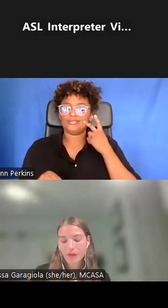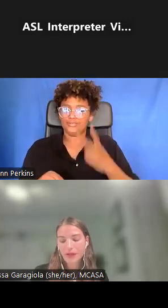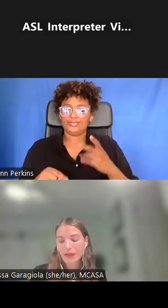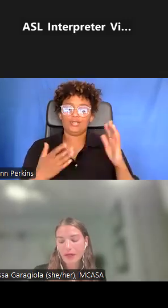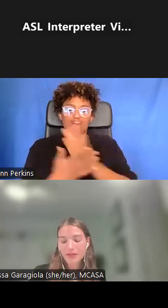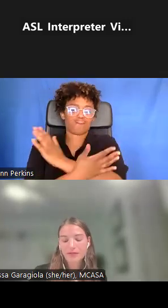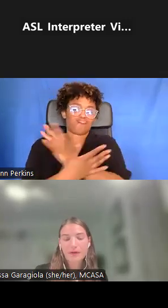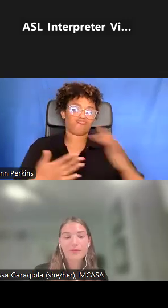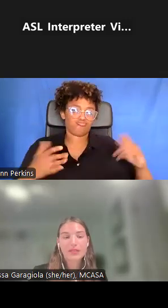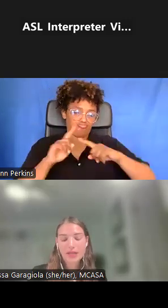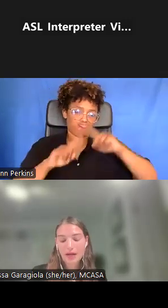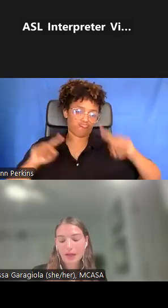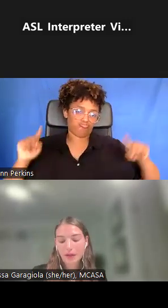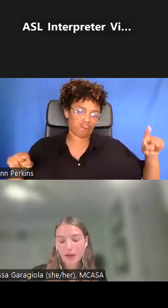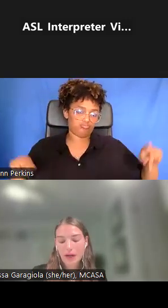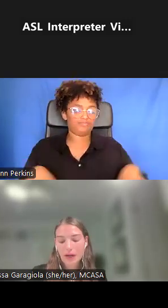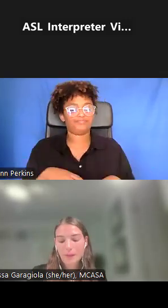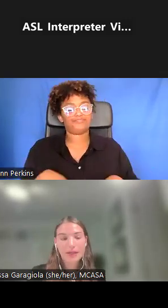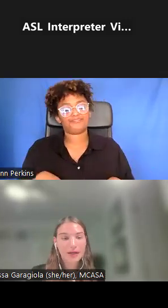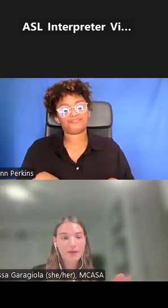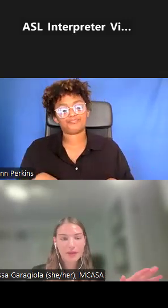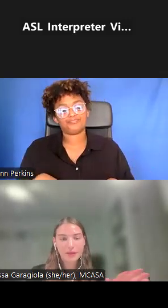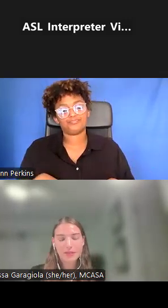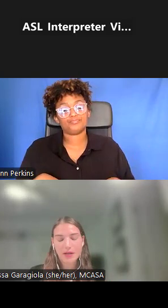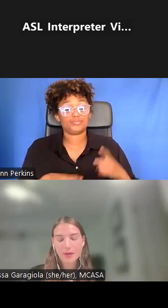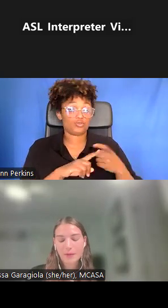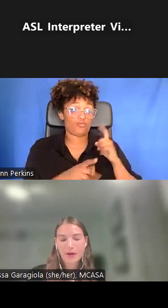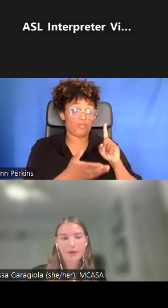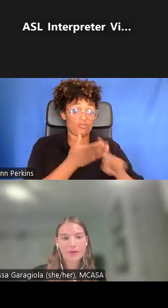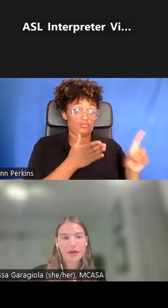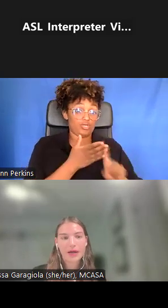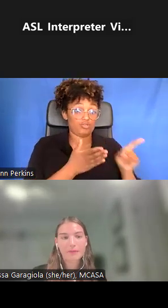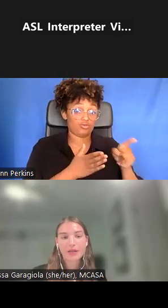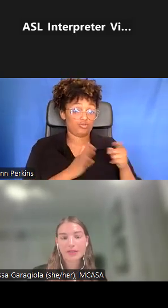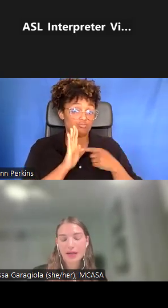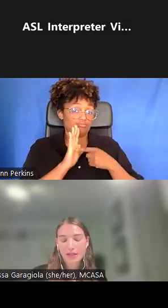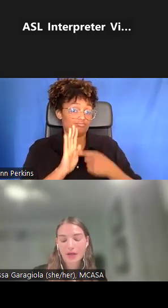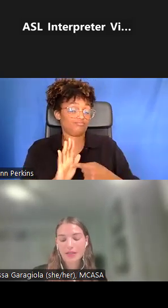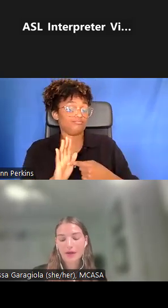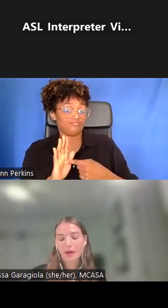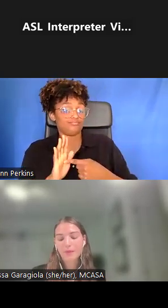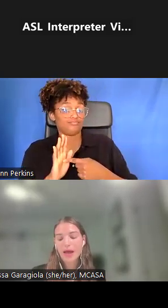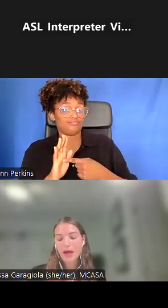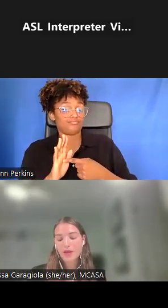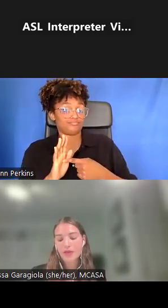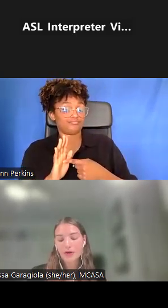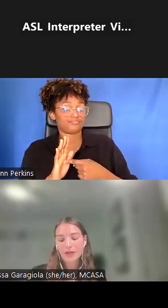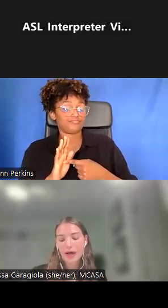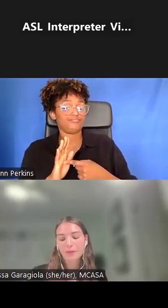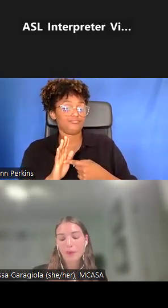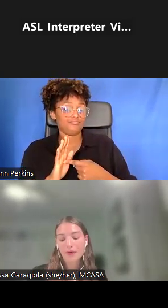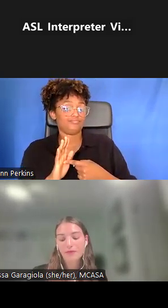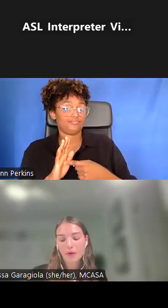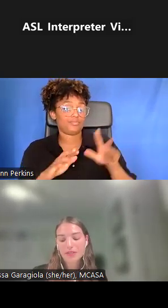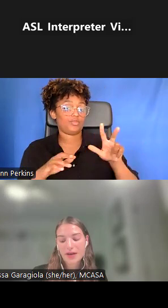So the answer from the study, again, of the 80% who reported meeting diagnostic criteria,